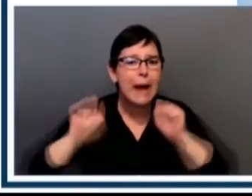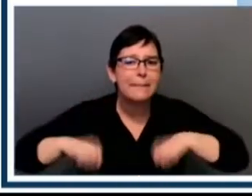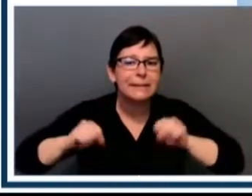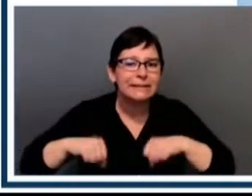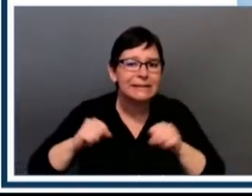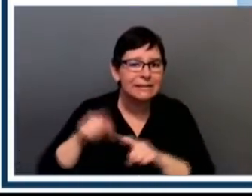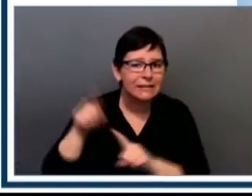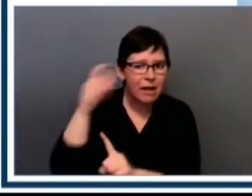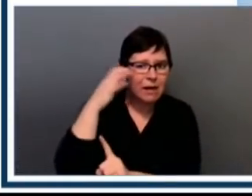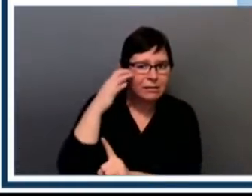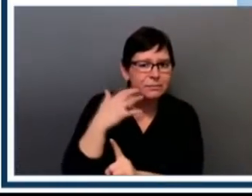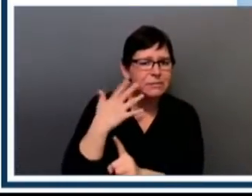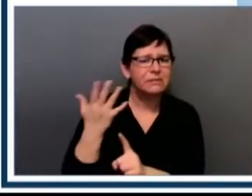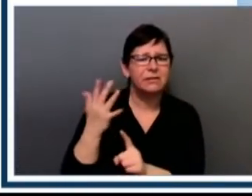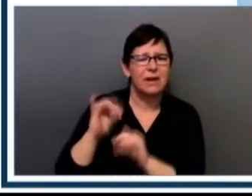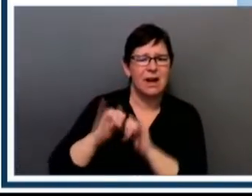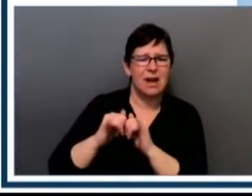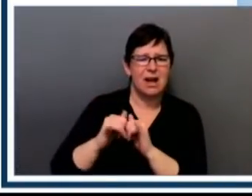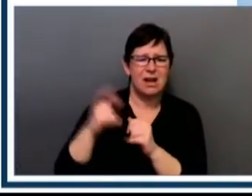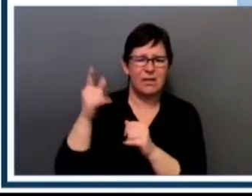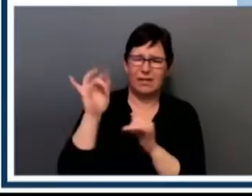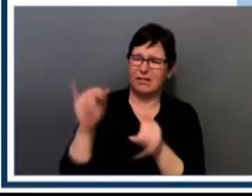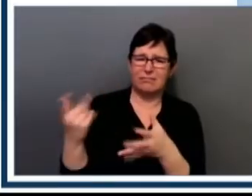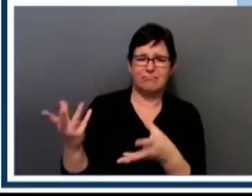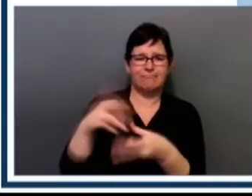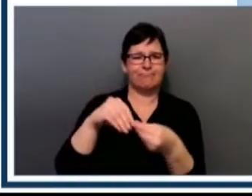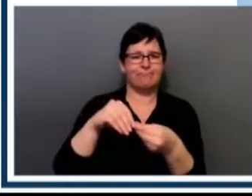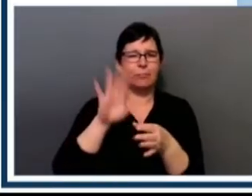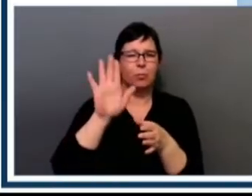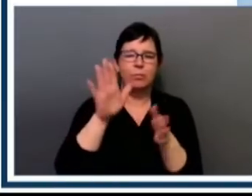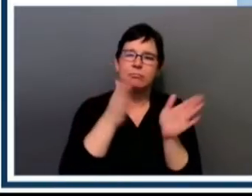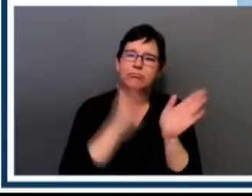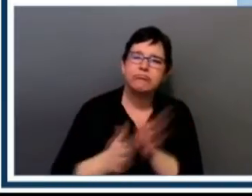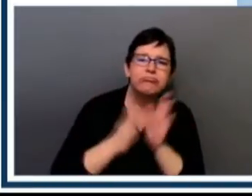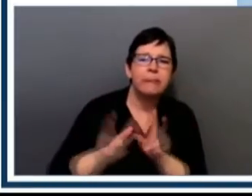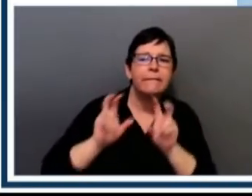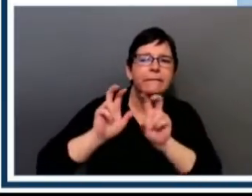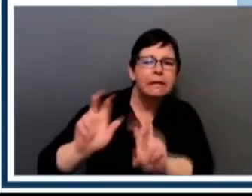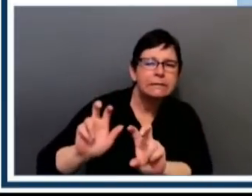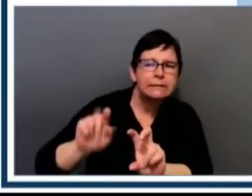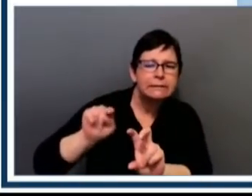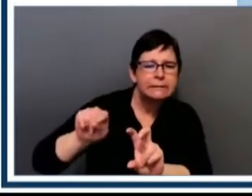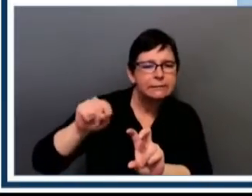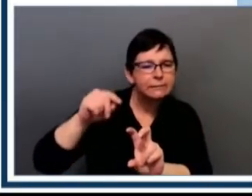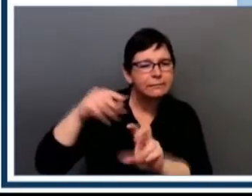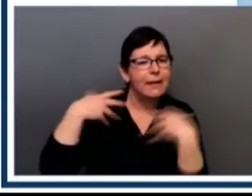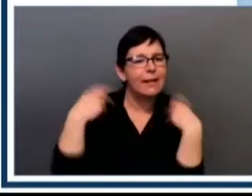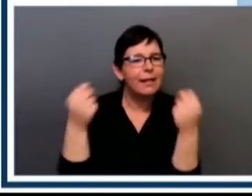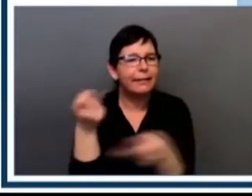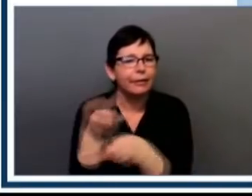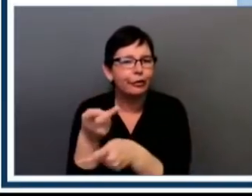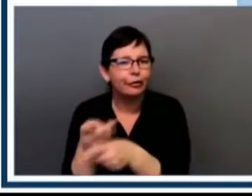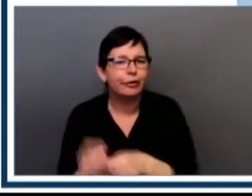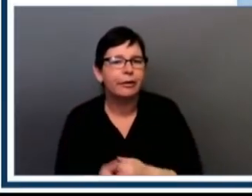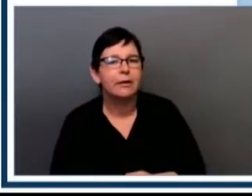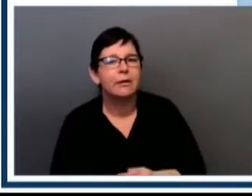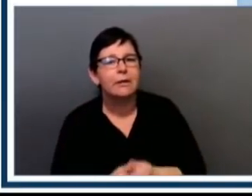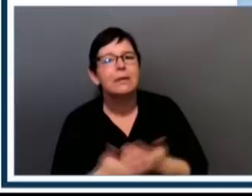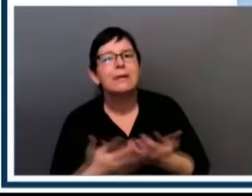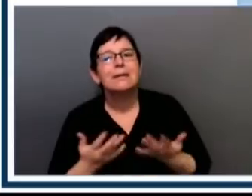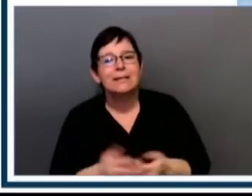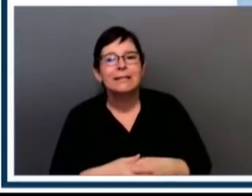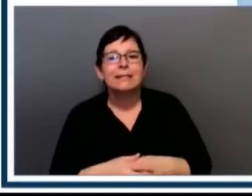a blanket statement of how we're kind of approaching the crisis that we see in healthcare across many different areas